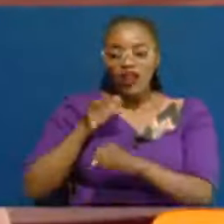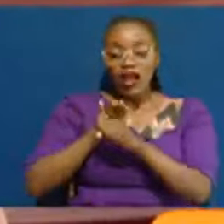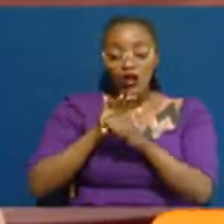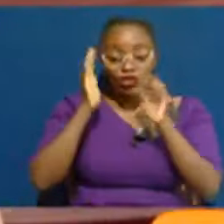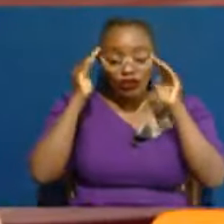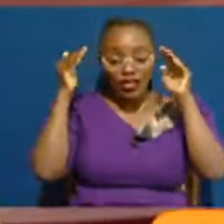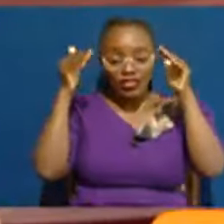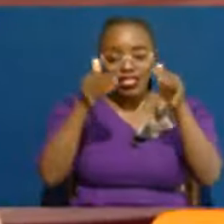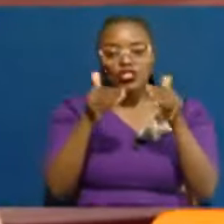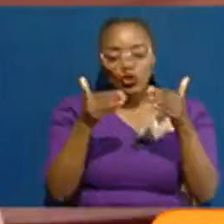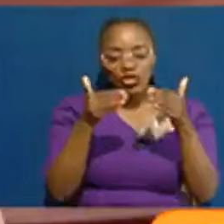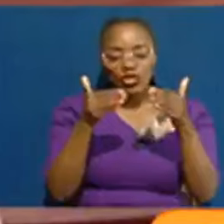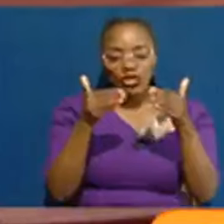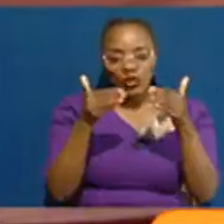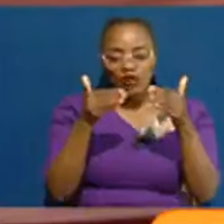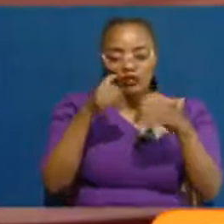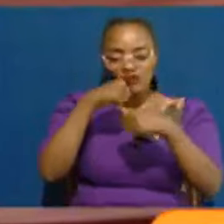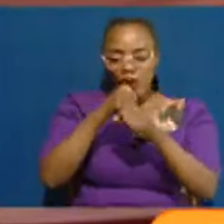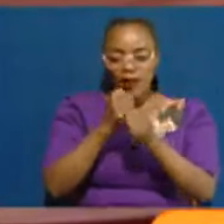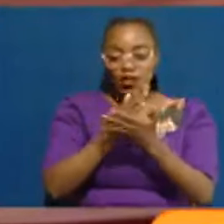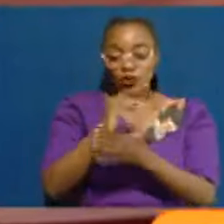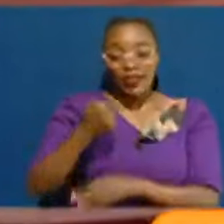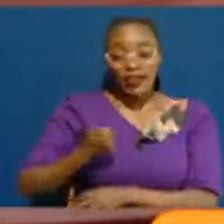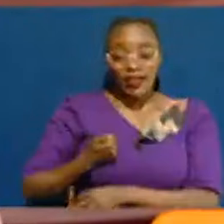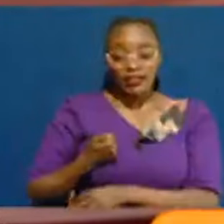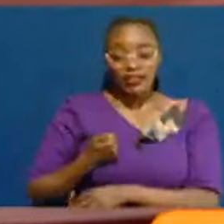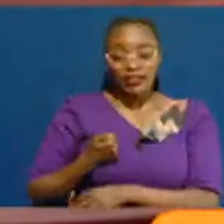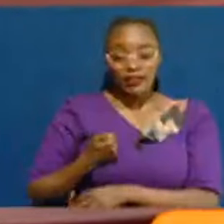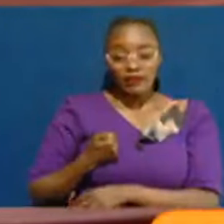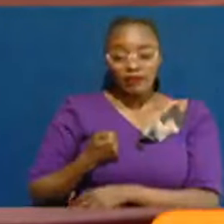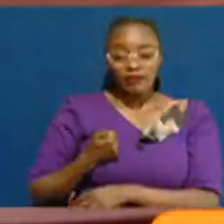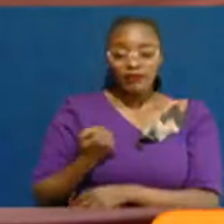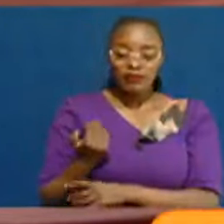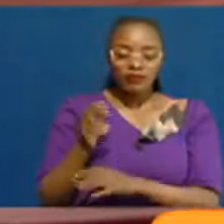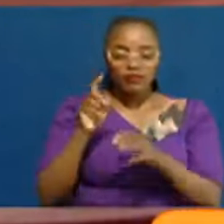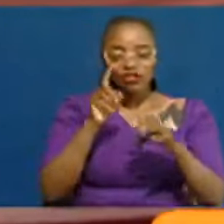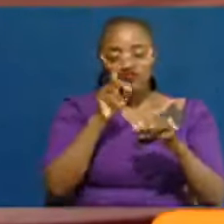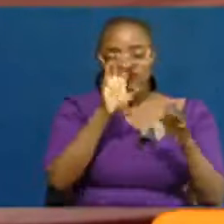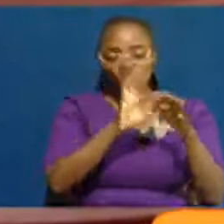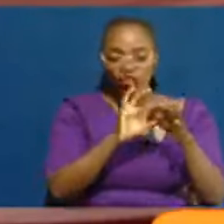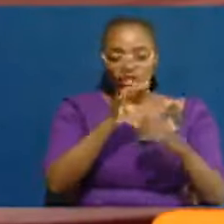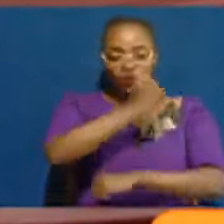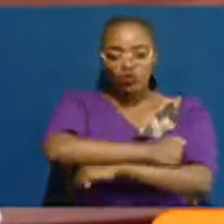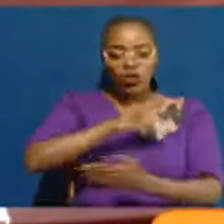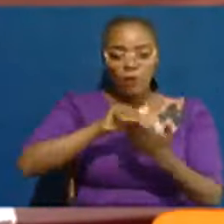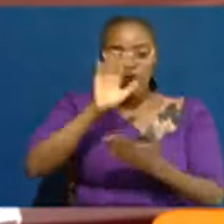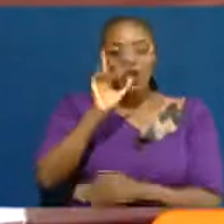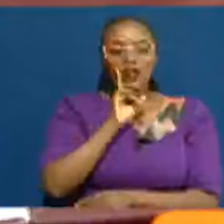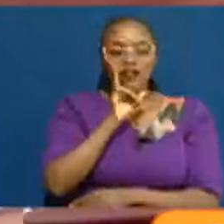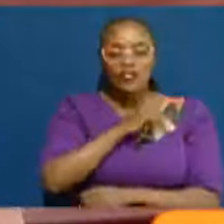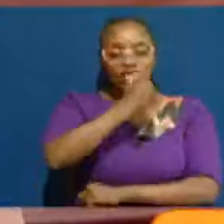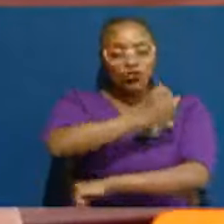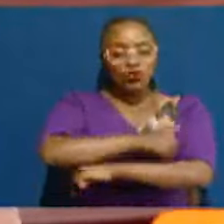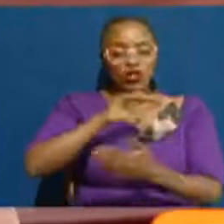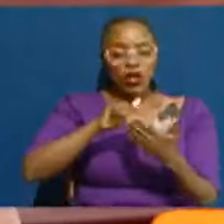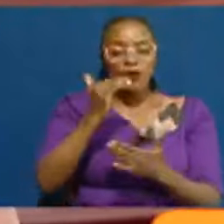attention was taken to ensure that girls enroll more to schools and also finish their schools.